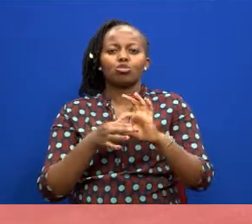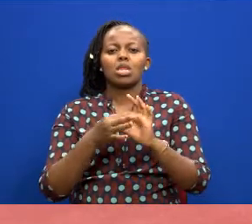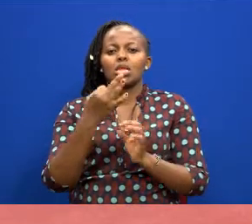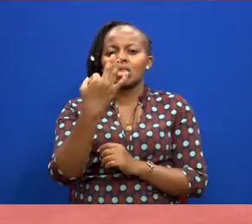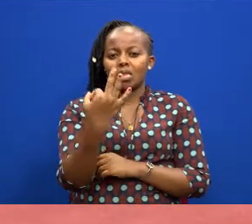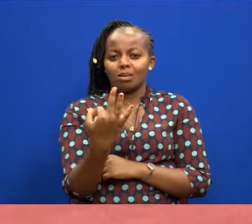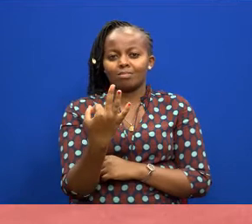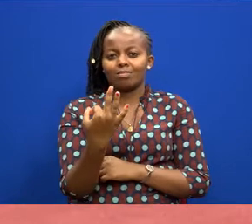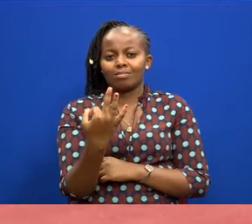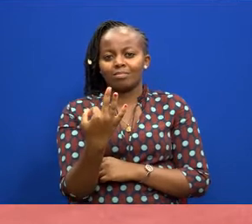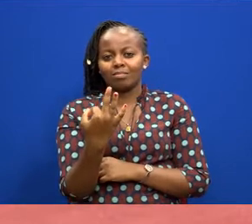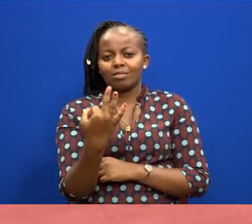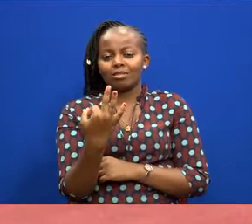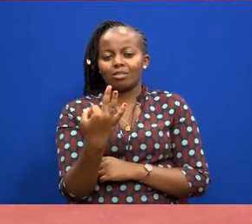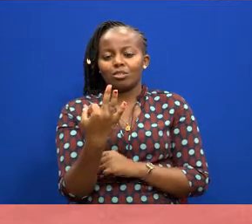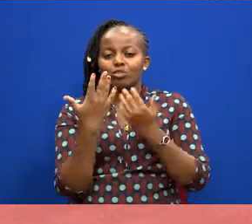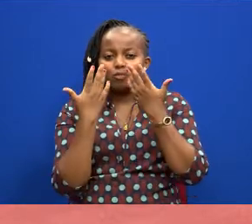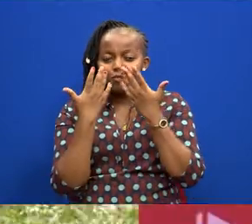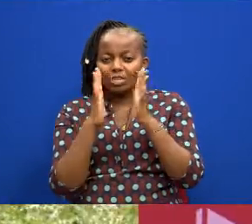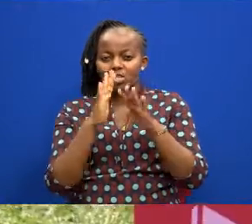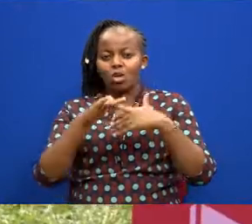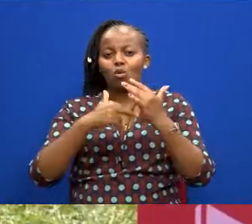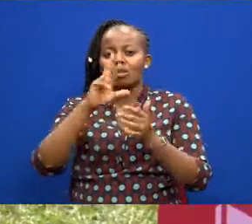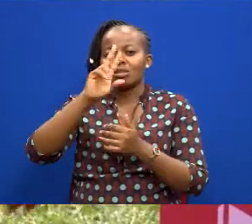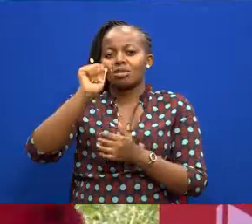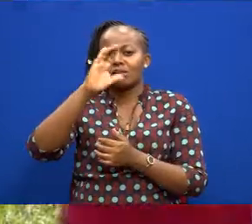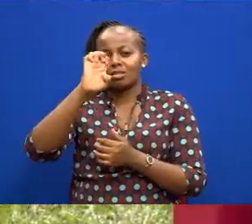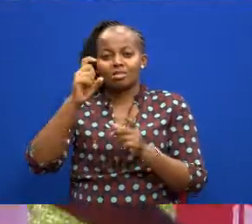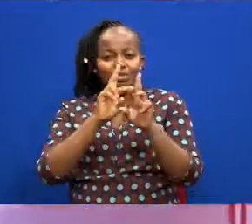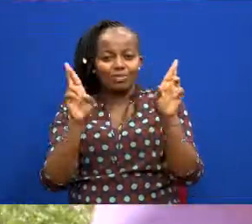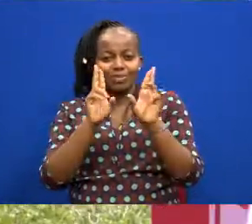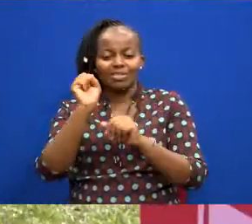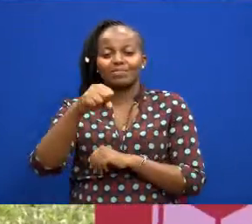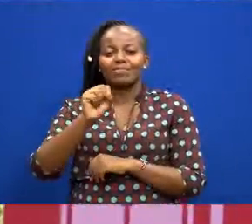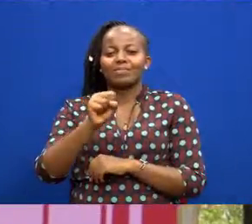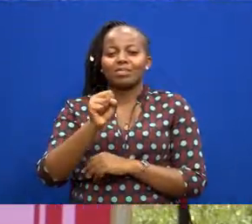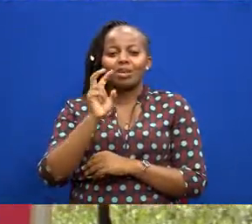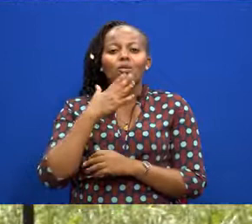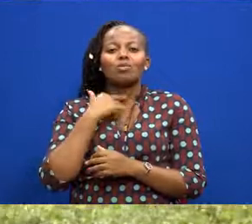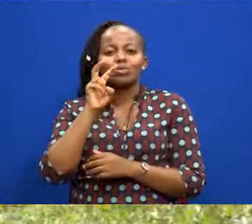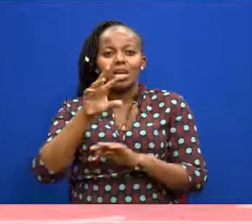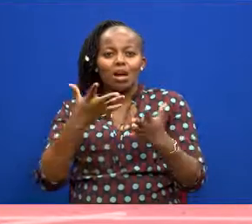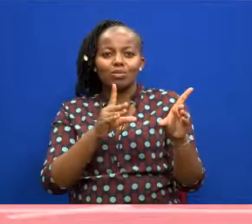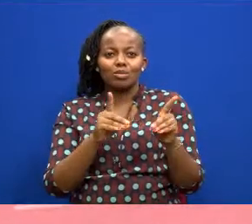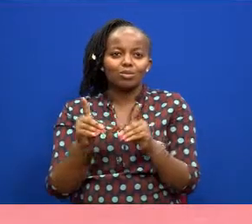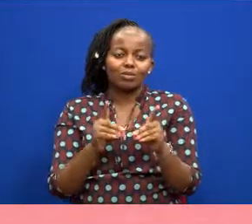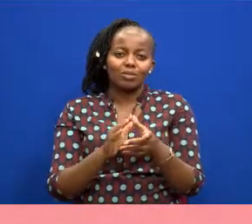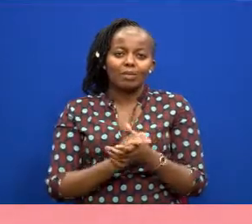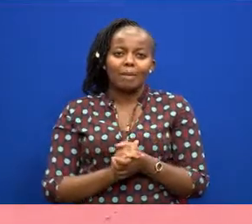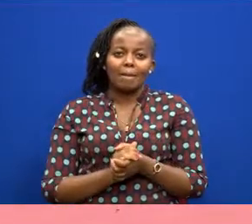the races into a complete race. Are you guys ready for this? Yes, sir. Okay, let's see how we do this. Let's go, guys.